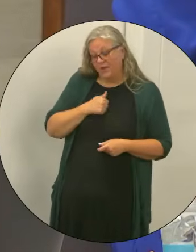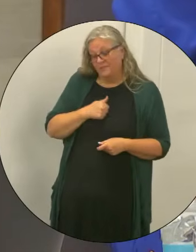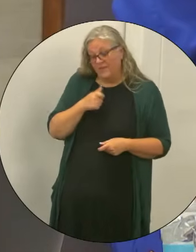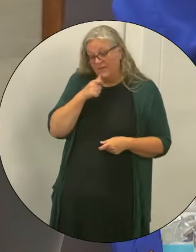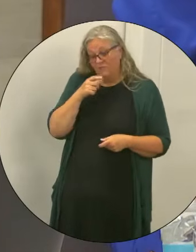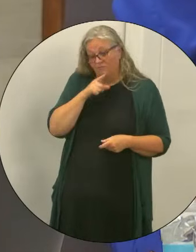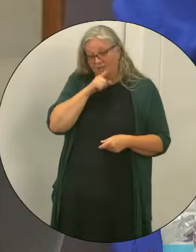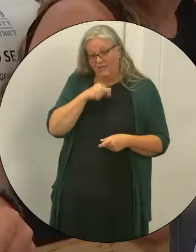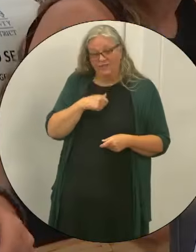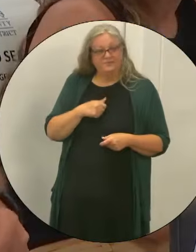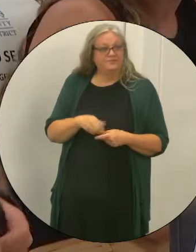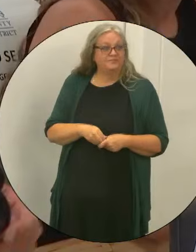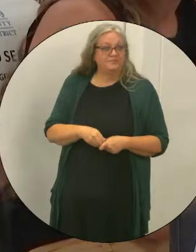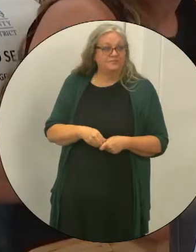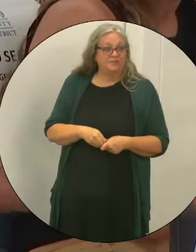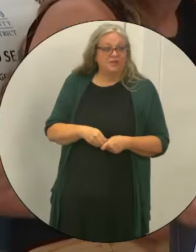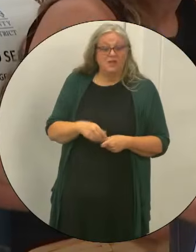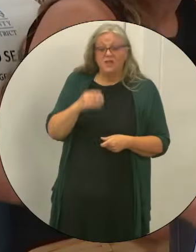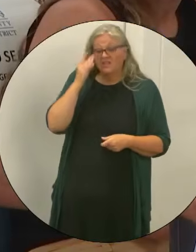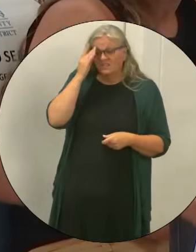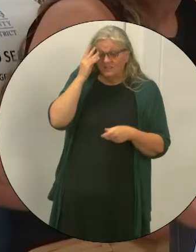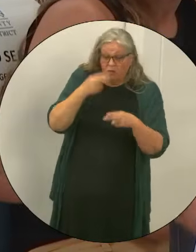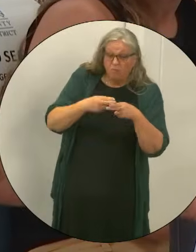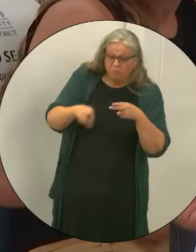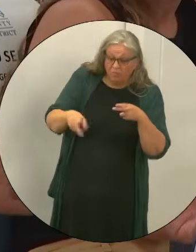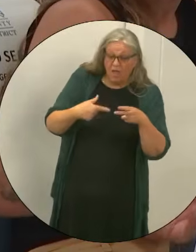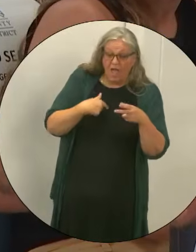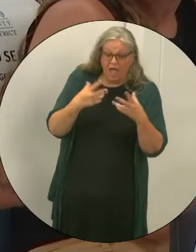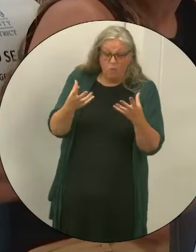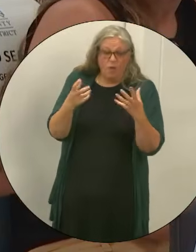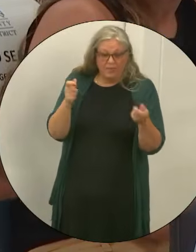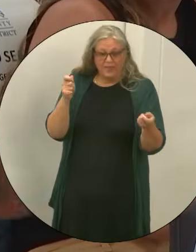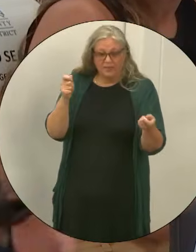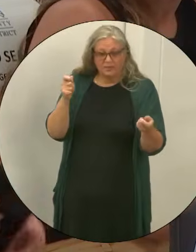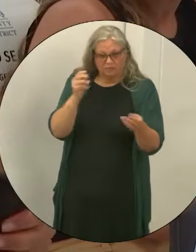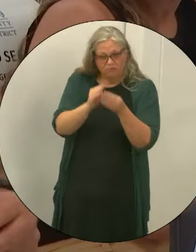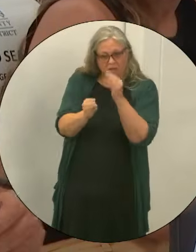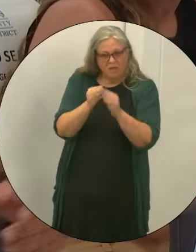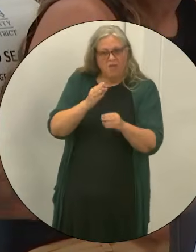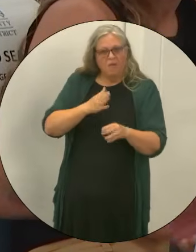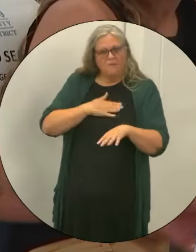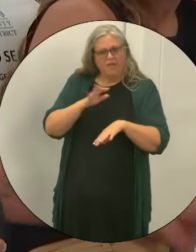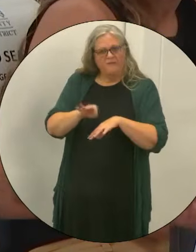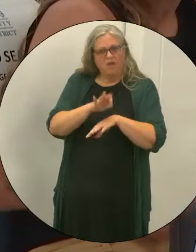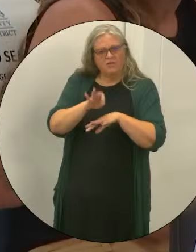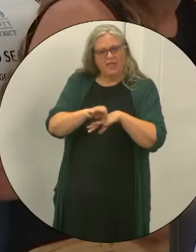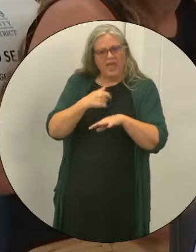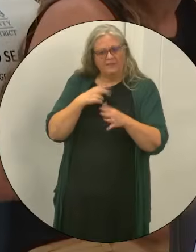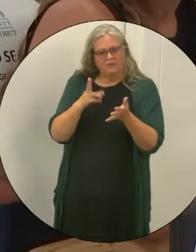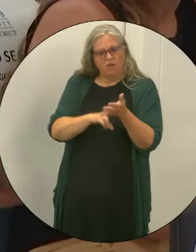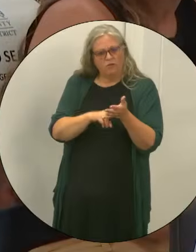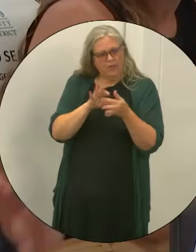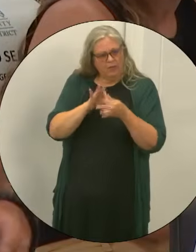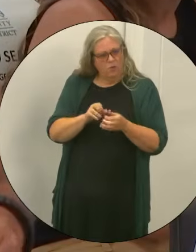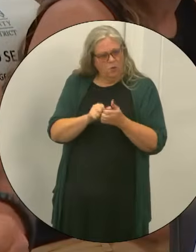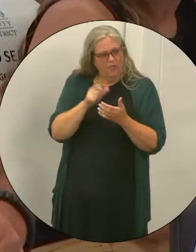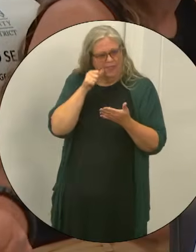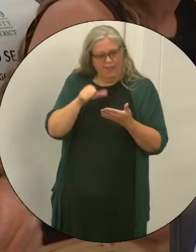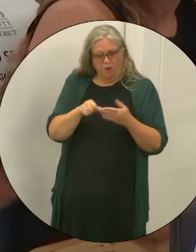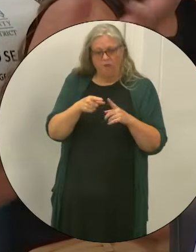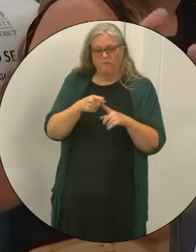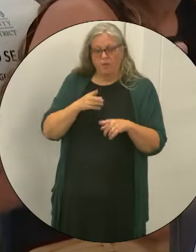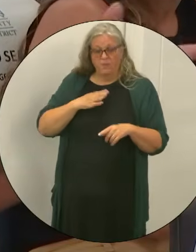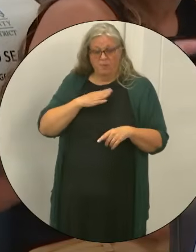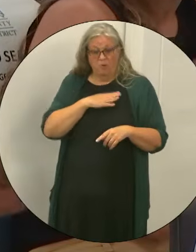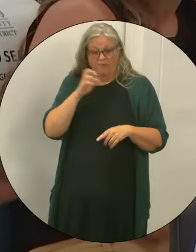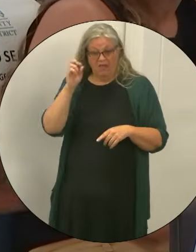you. So long story short, I would really like this rectified because my fiance has a contract that came with that letter. It came from the Board of Ed.